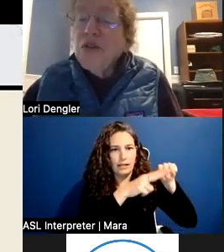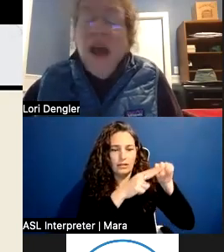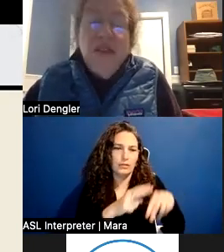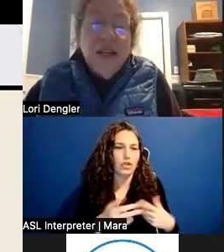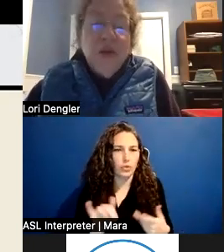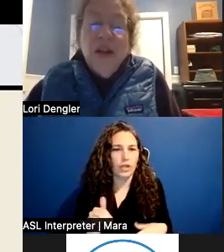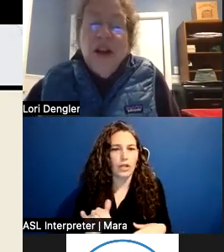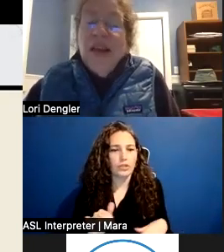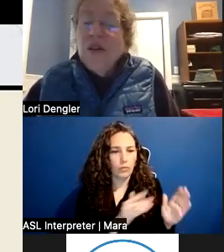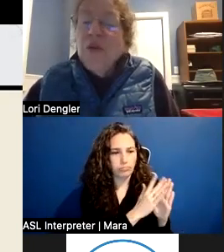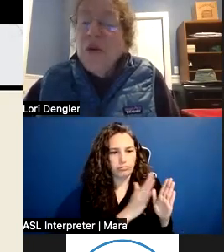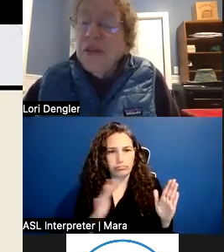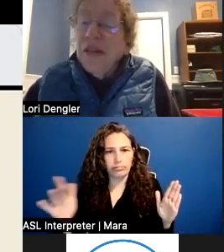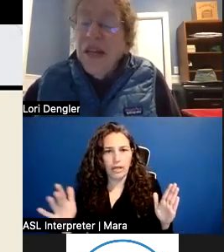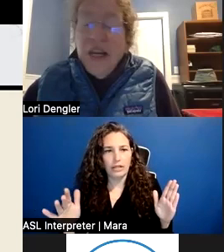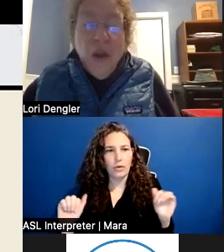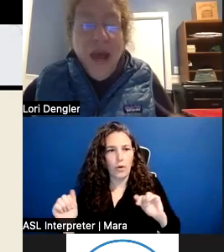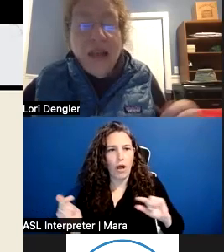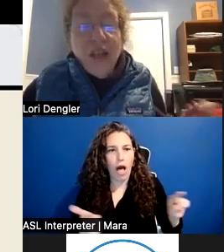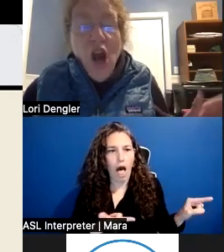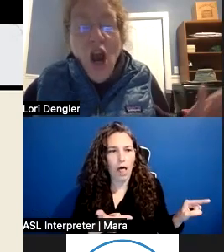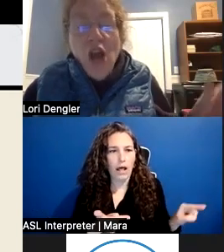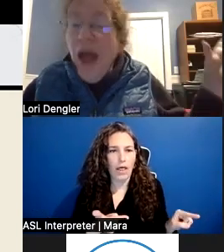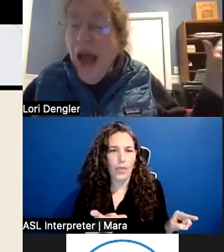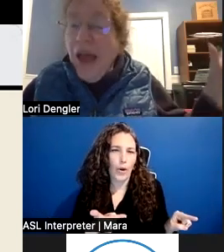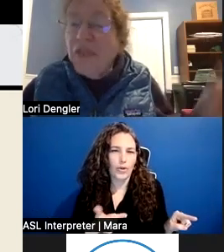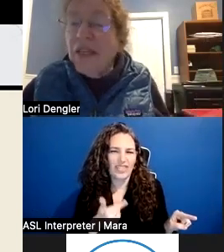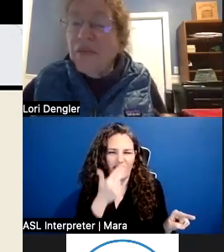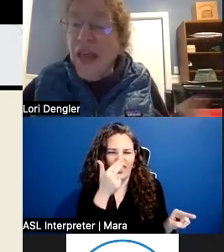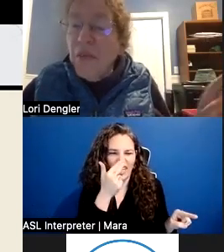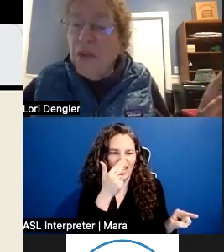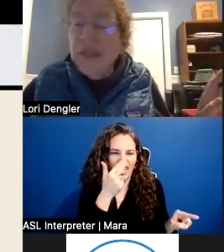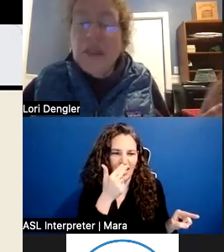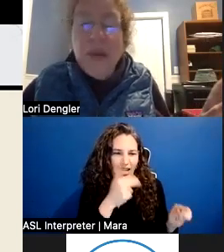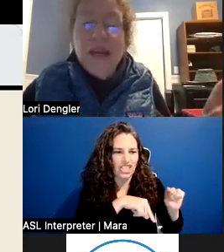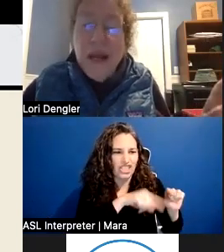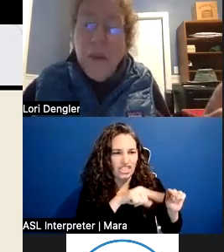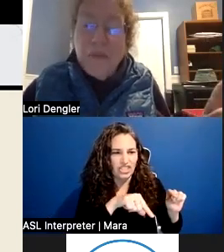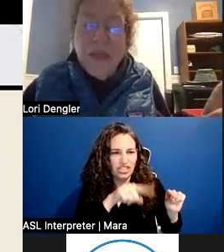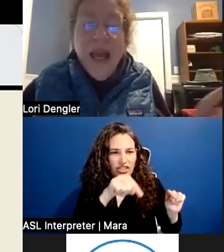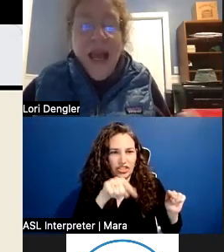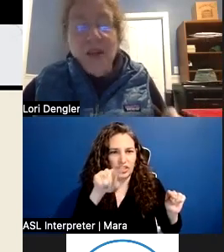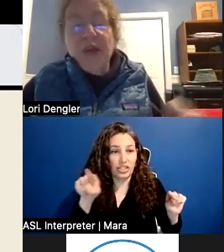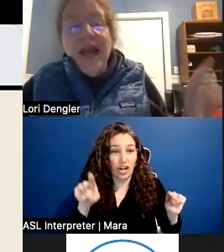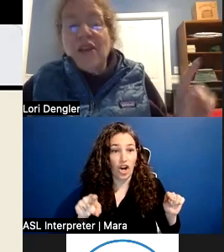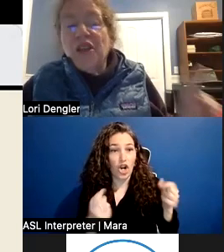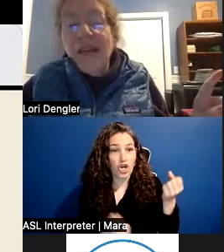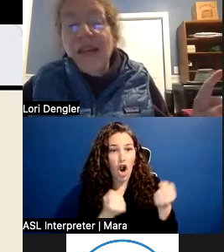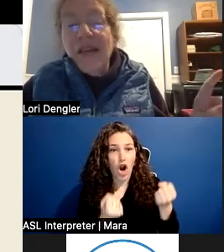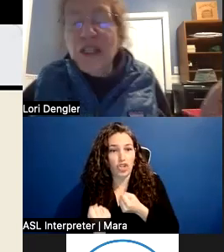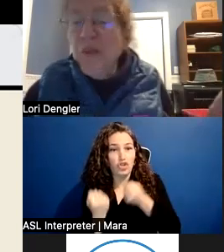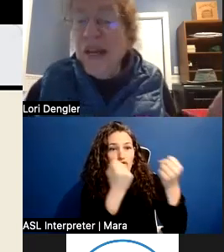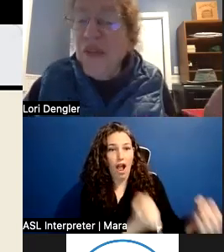cars driving on old Arcata Road. So as the car drives, the cable is picking it up. And you can